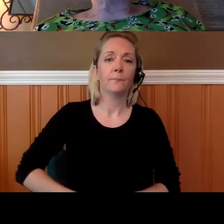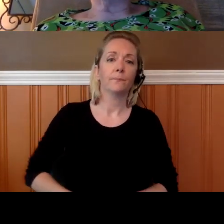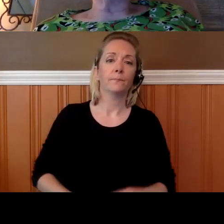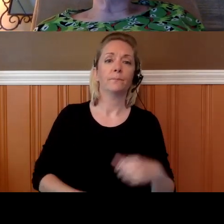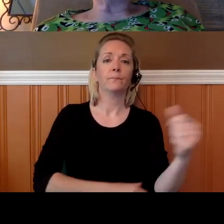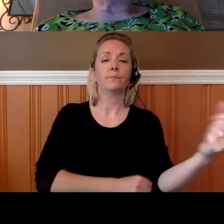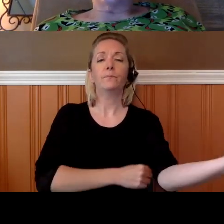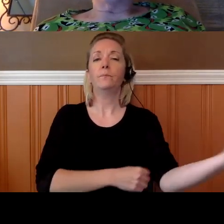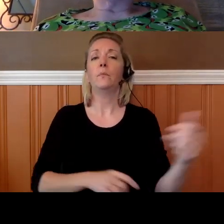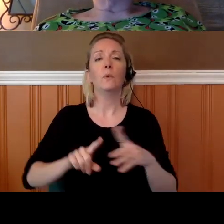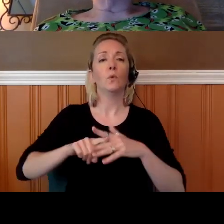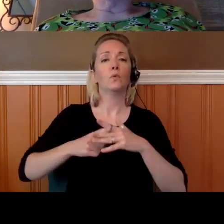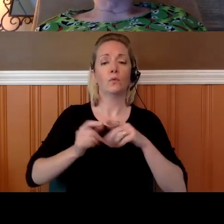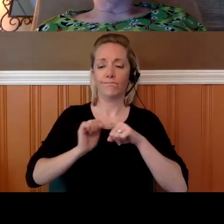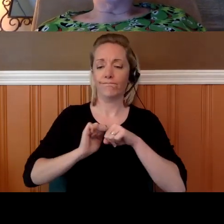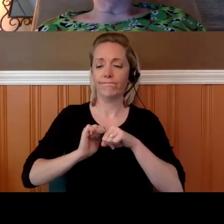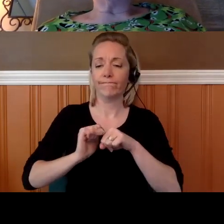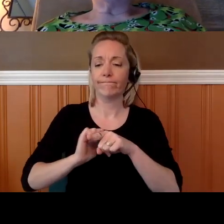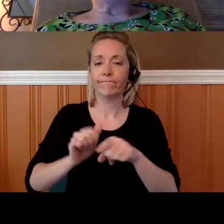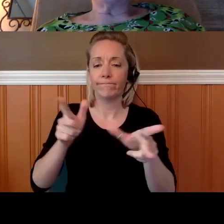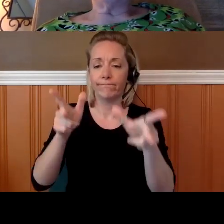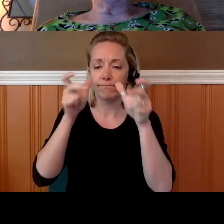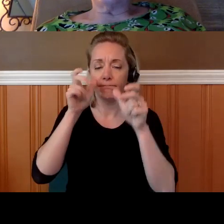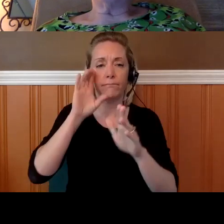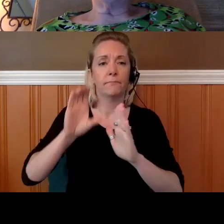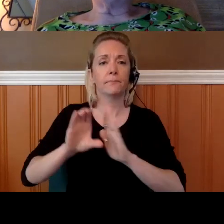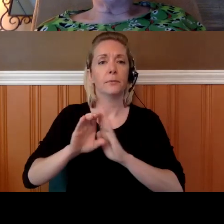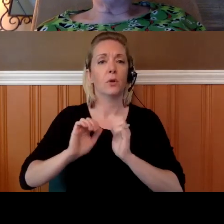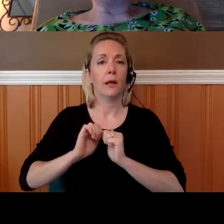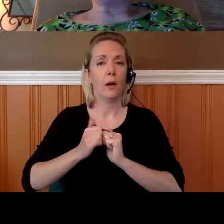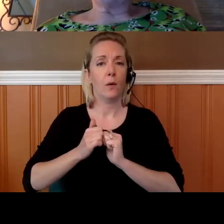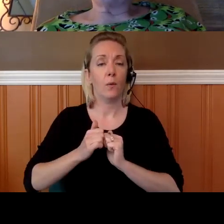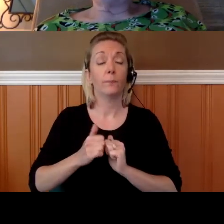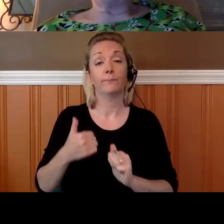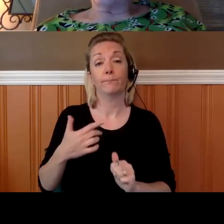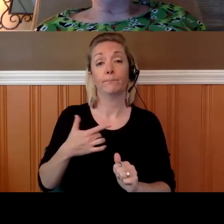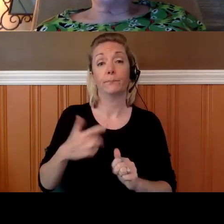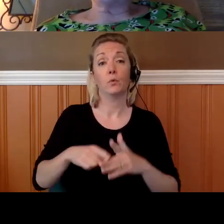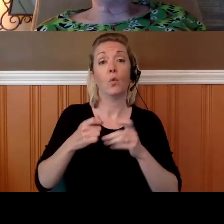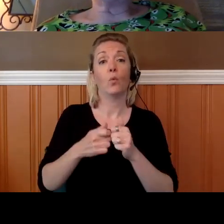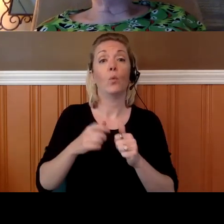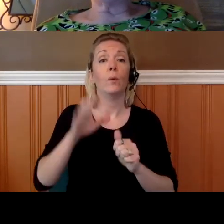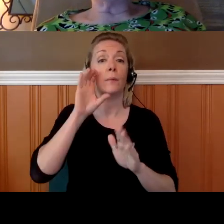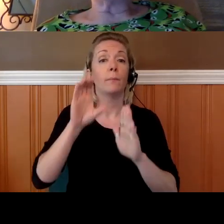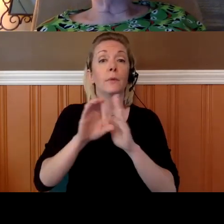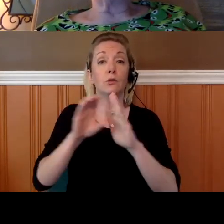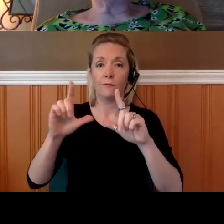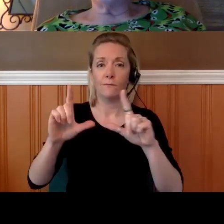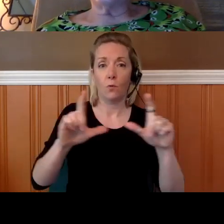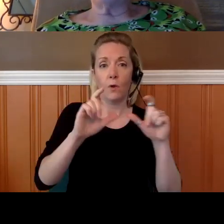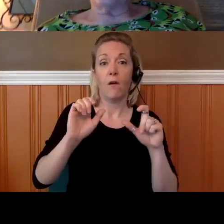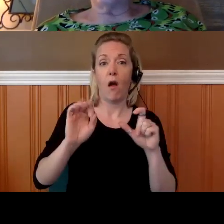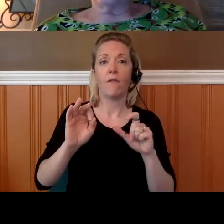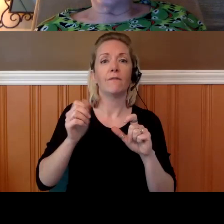So how do we start? I typically begin with photos of favorite objects that the child